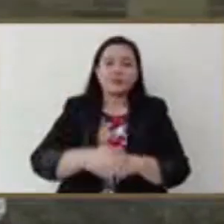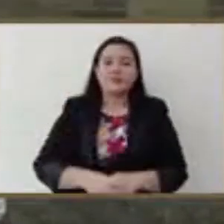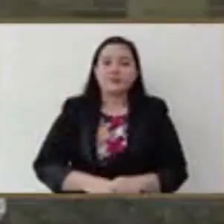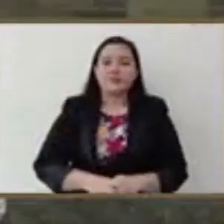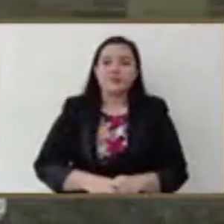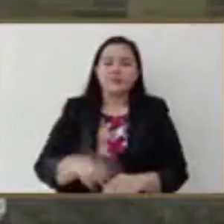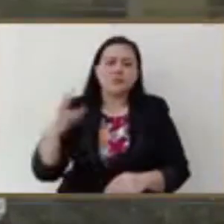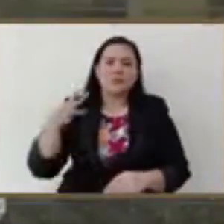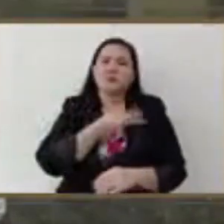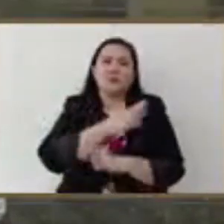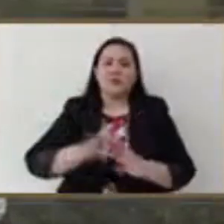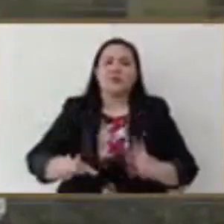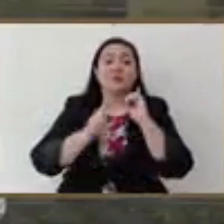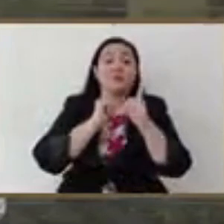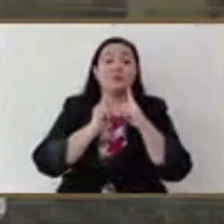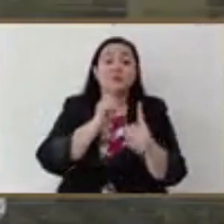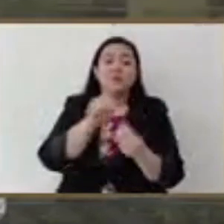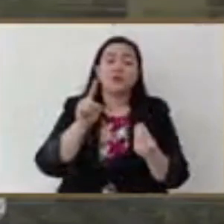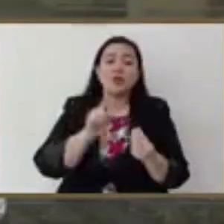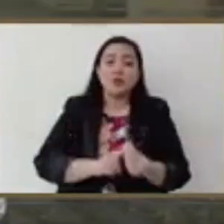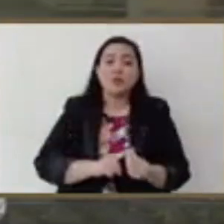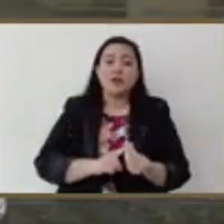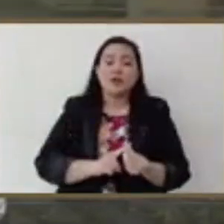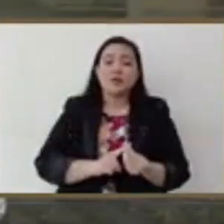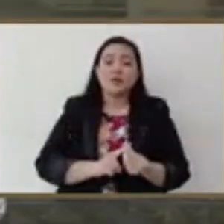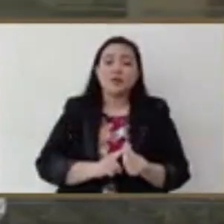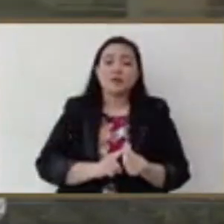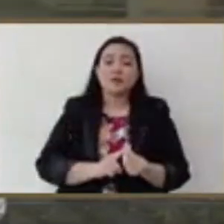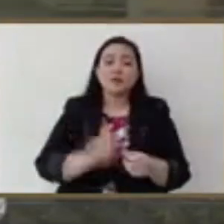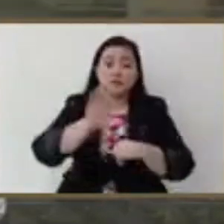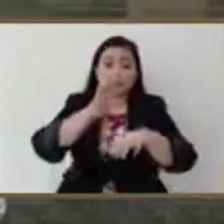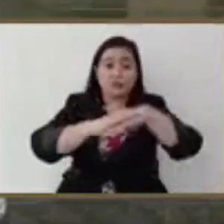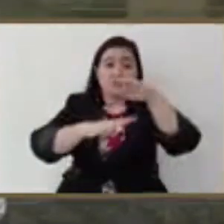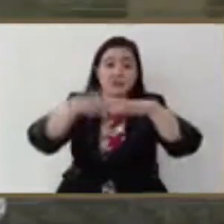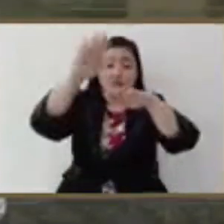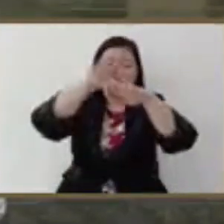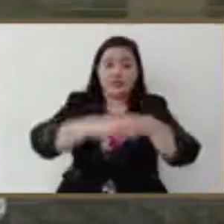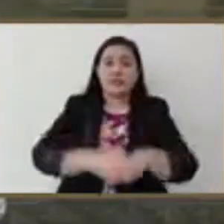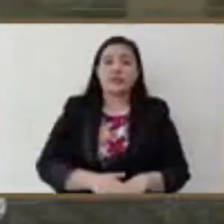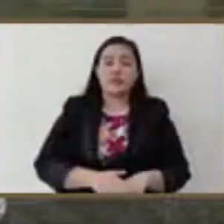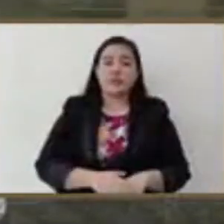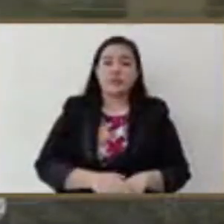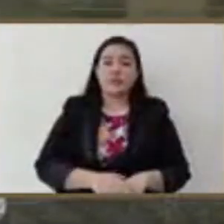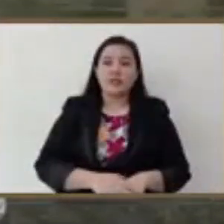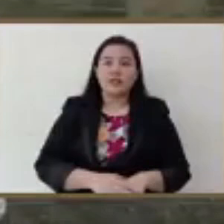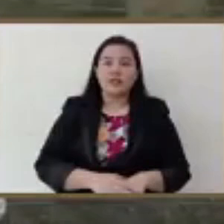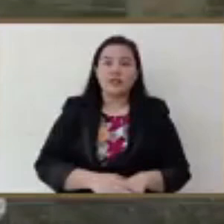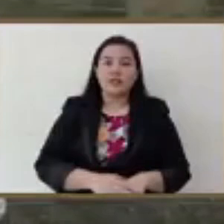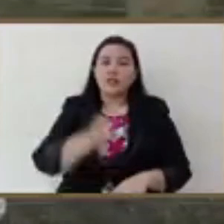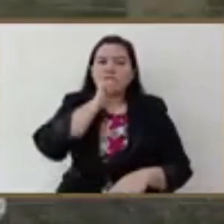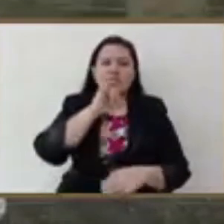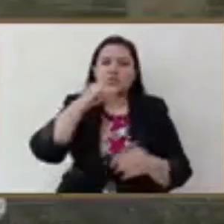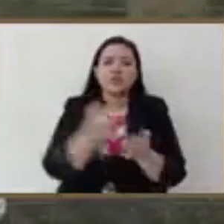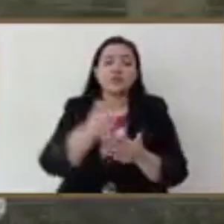talking about the building, we're not talking about the activities in the church. We're not only talking about the people in the church or the